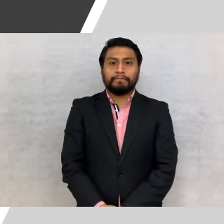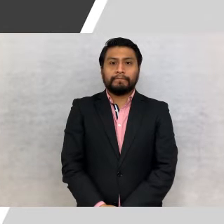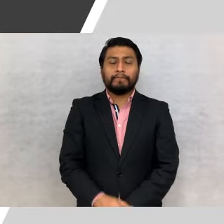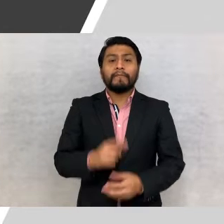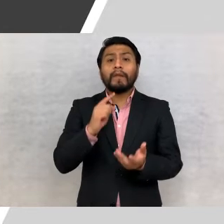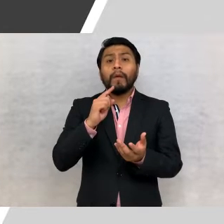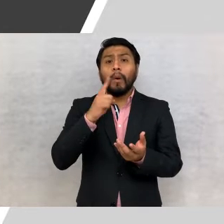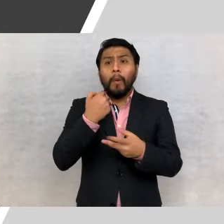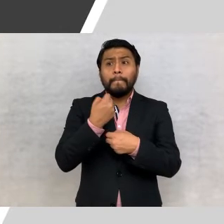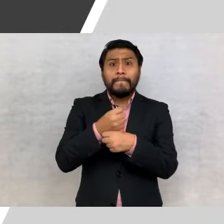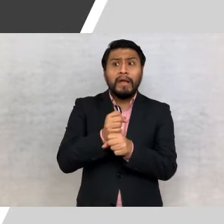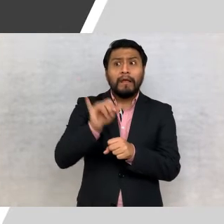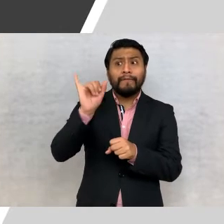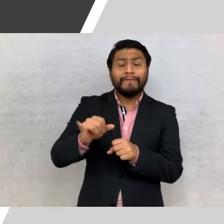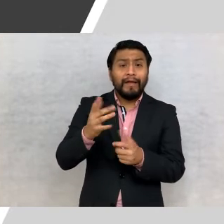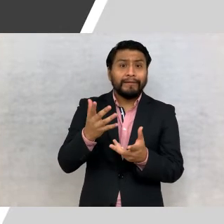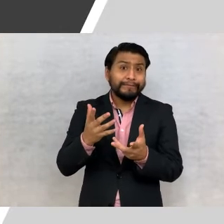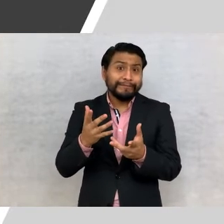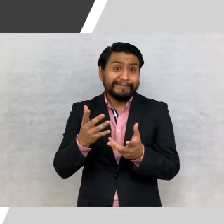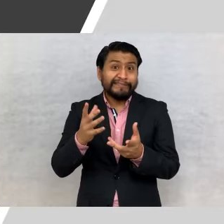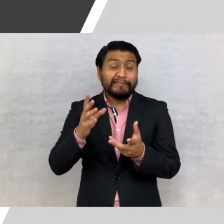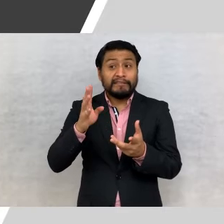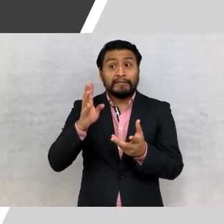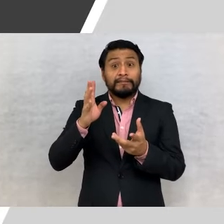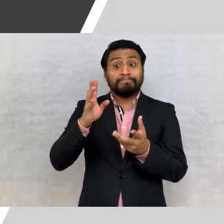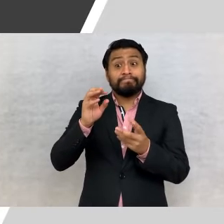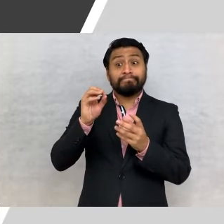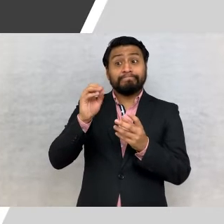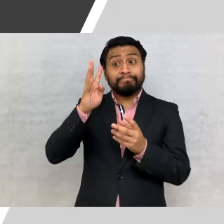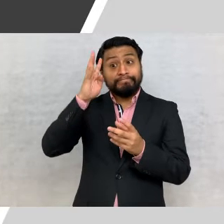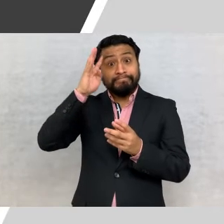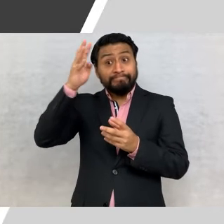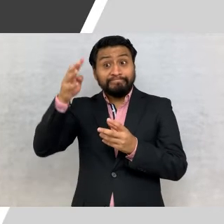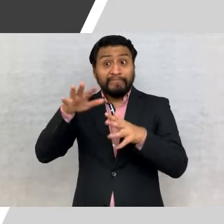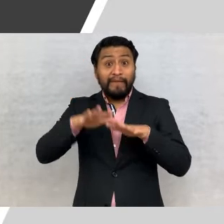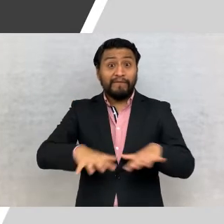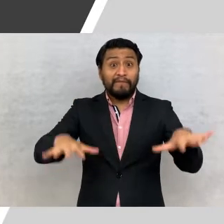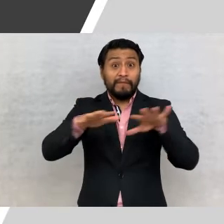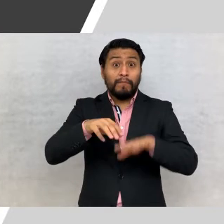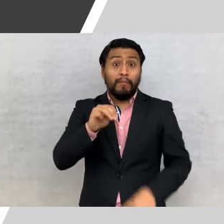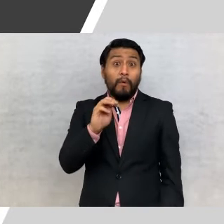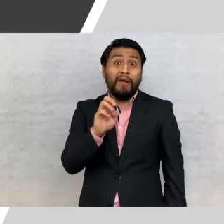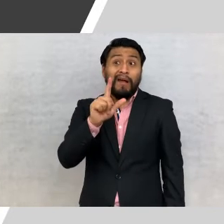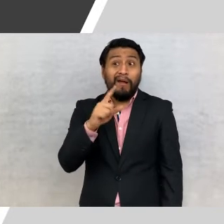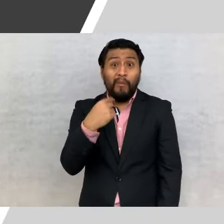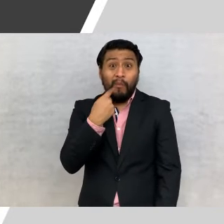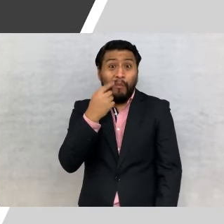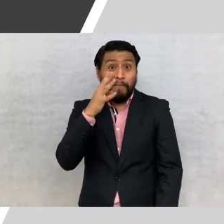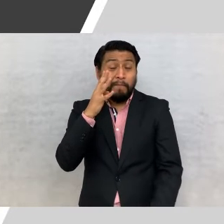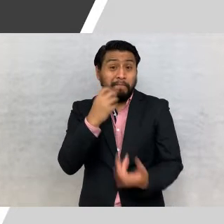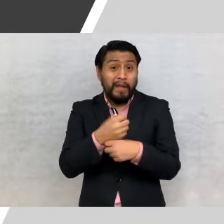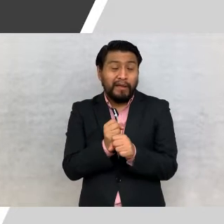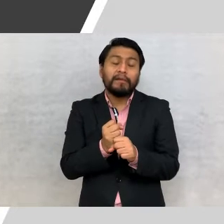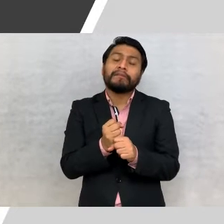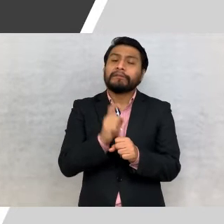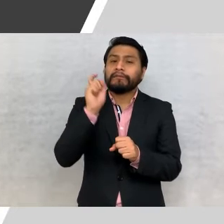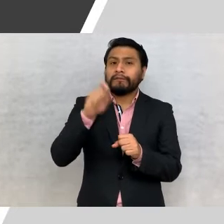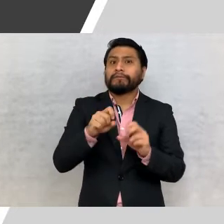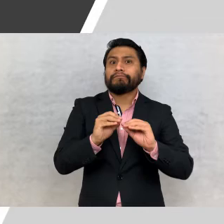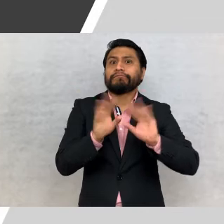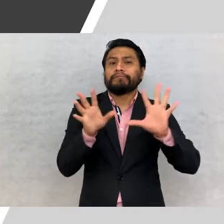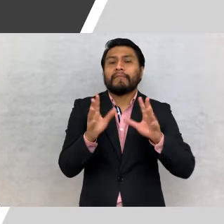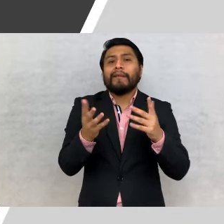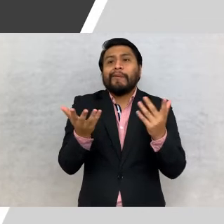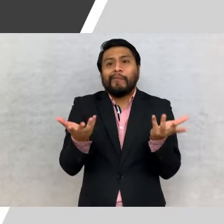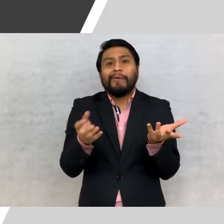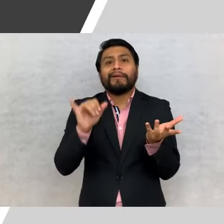who made up this oversaturated environment of morality? Let's be clear. Well,